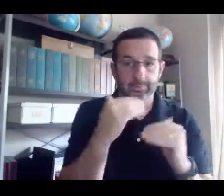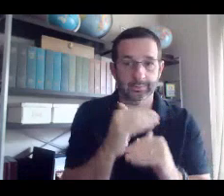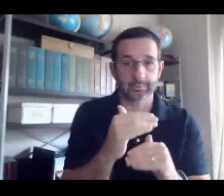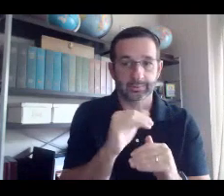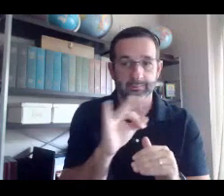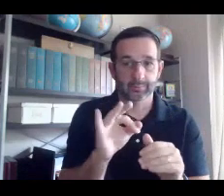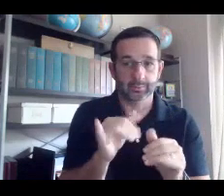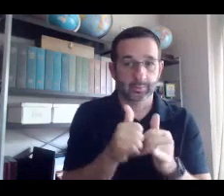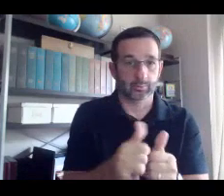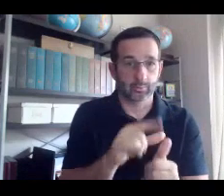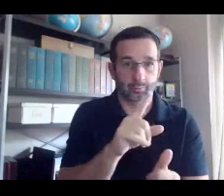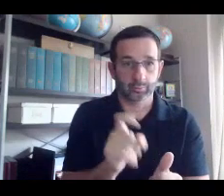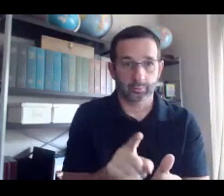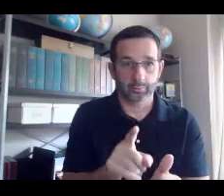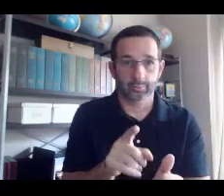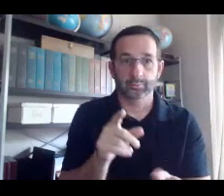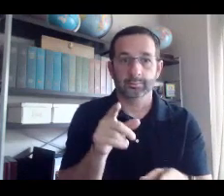how...